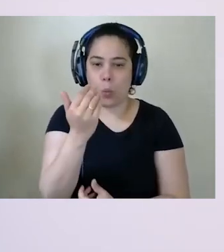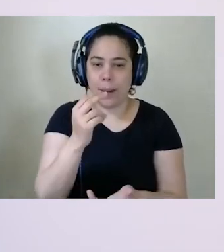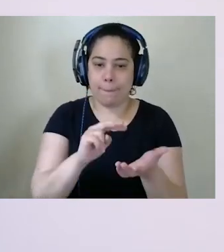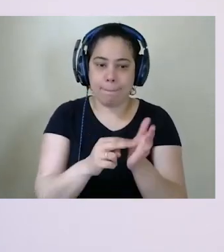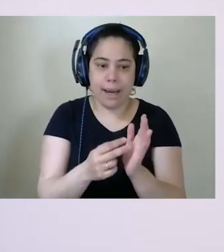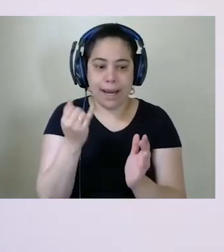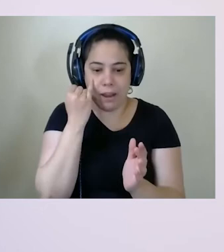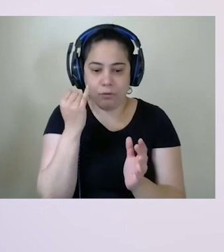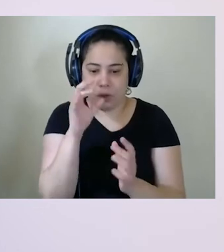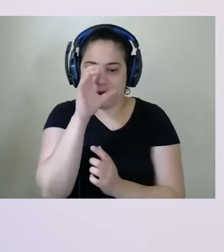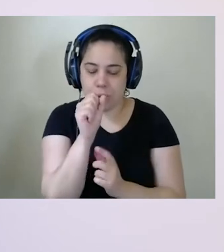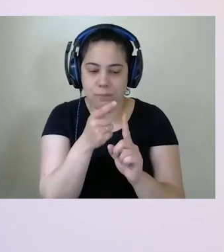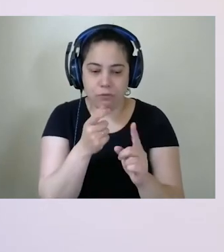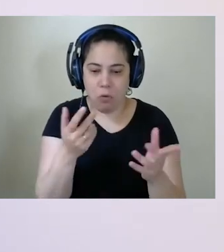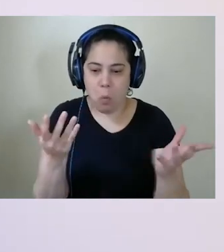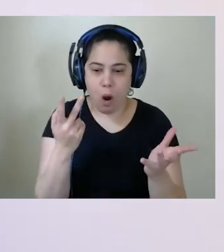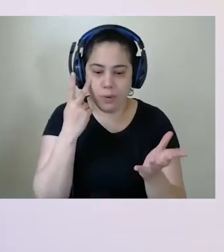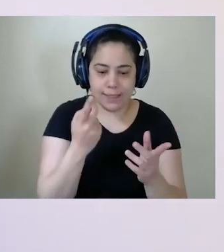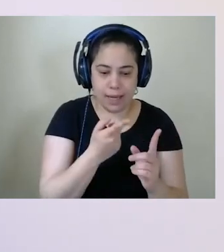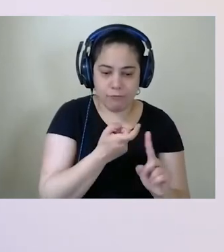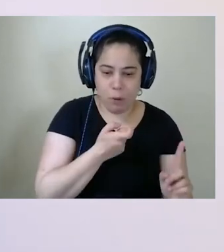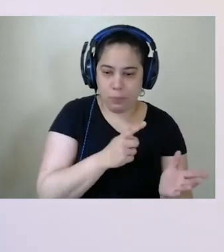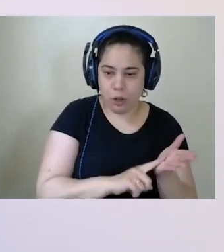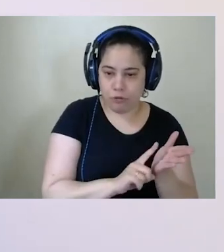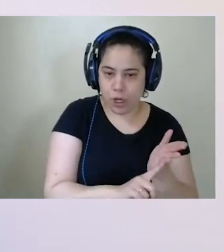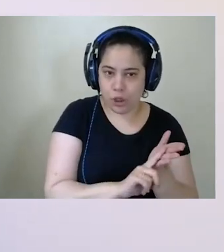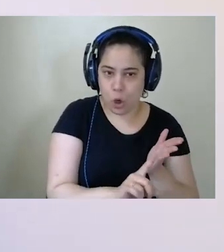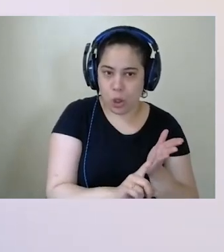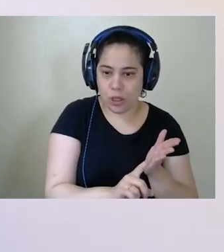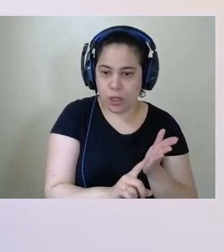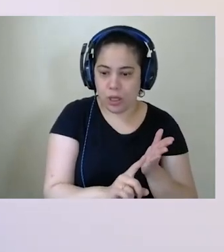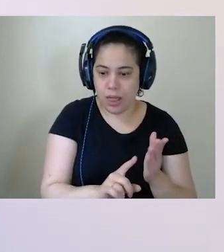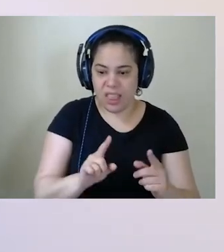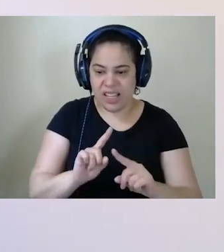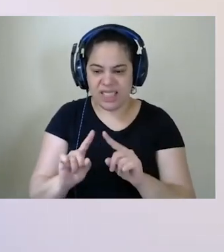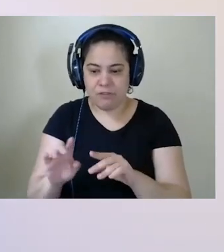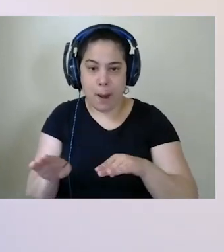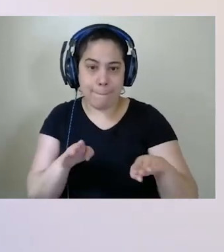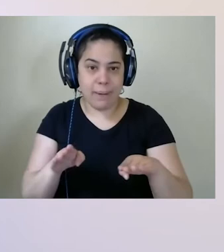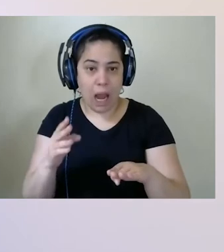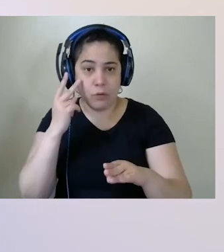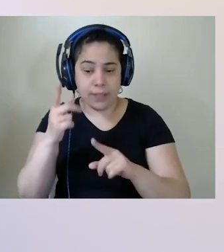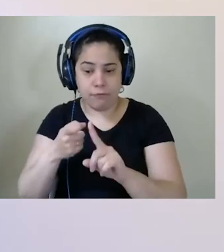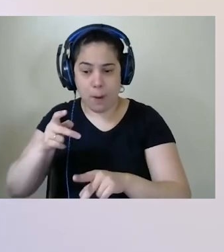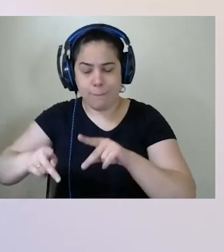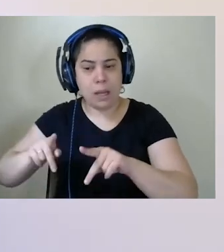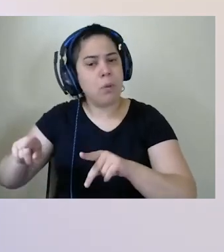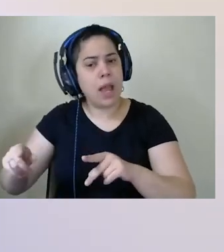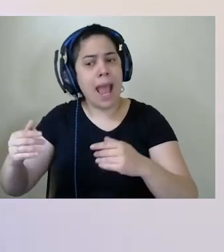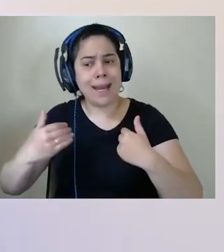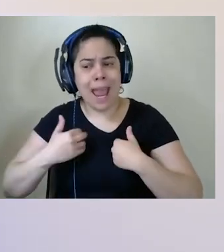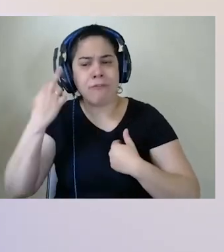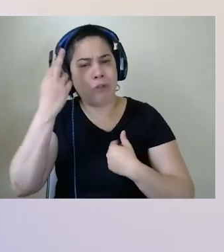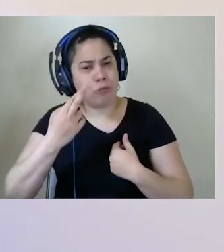these dysfunctional behaviors have a profound neurological function, at least as far as